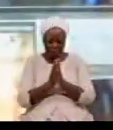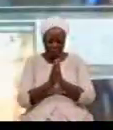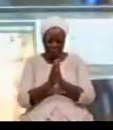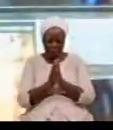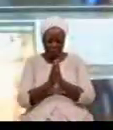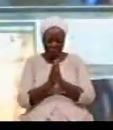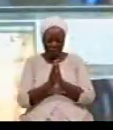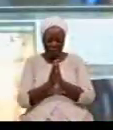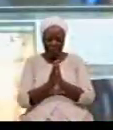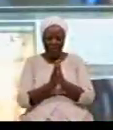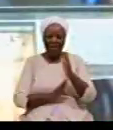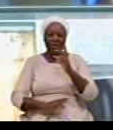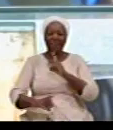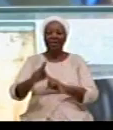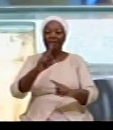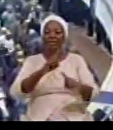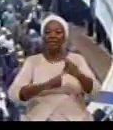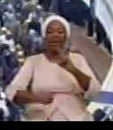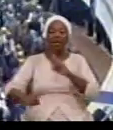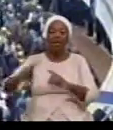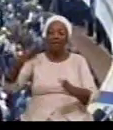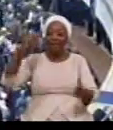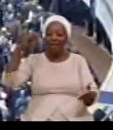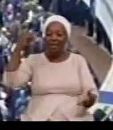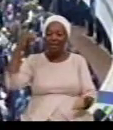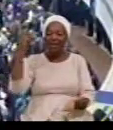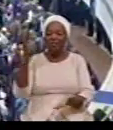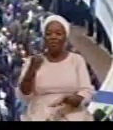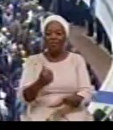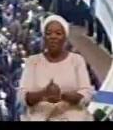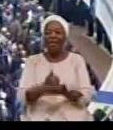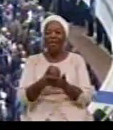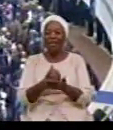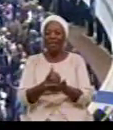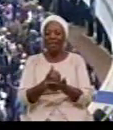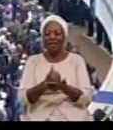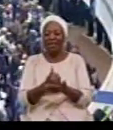Give God another amen before you sit down.